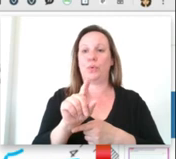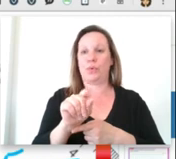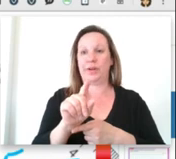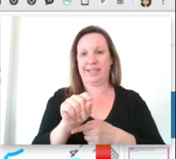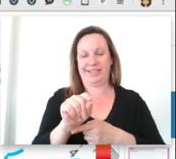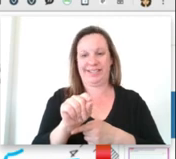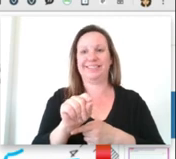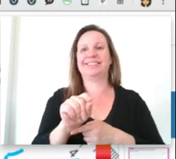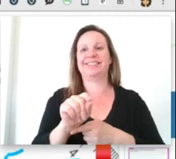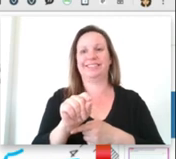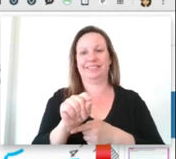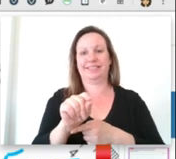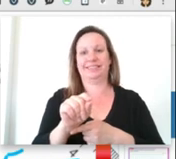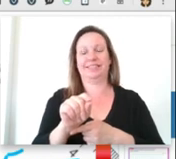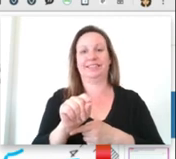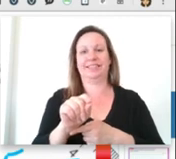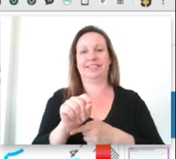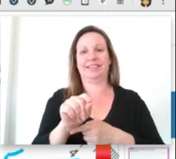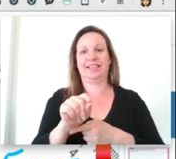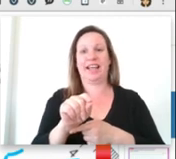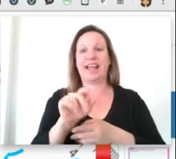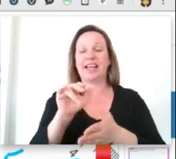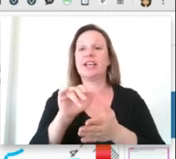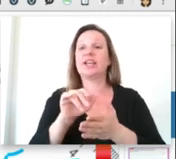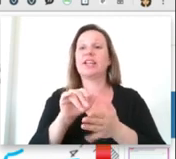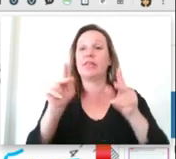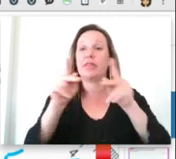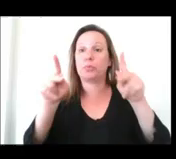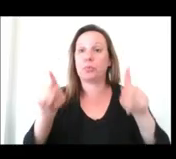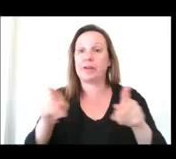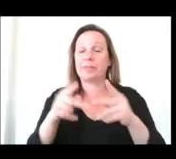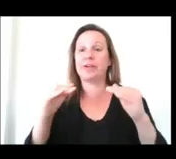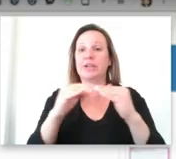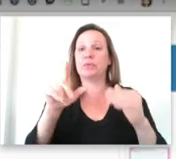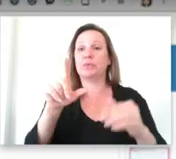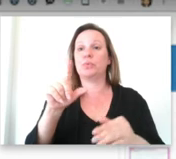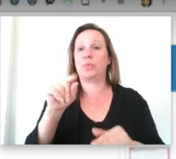20 is our perimeter there. Nice.